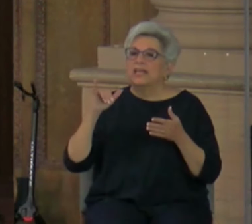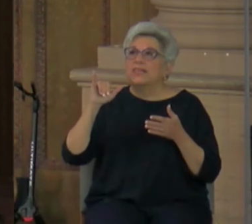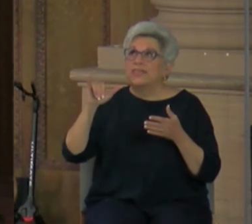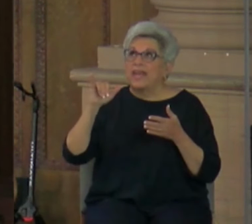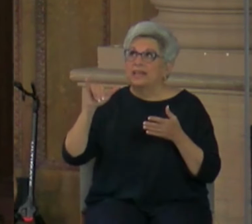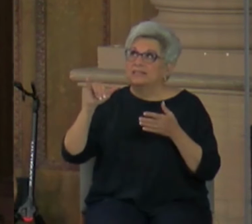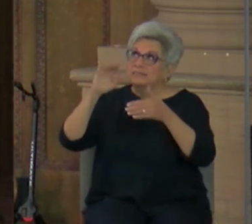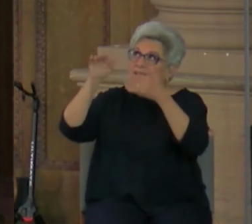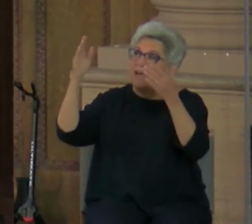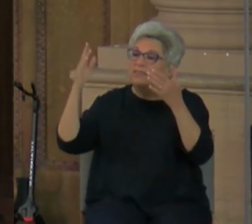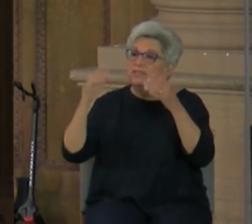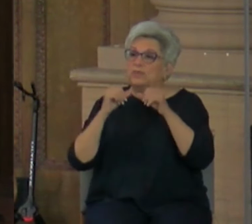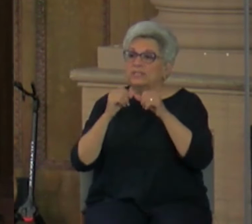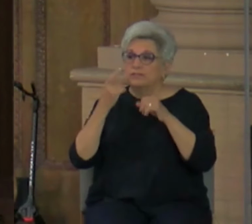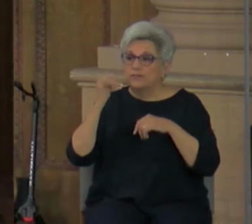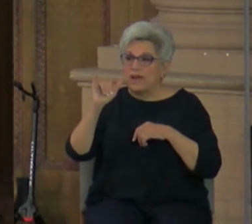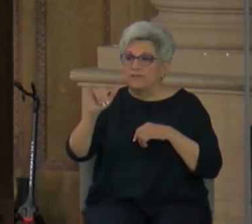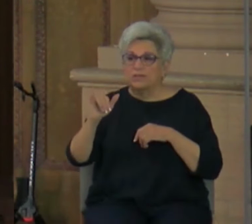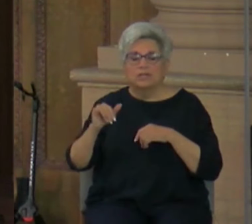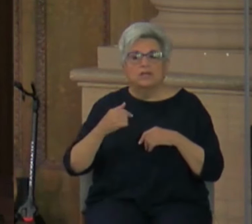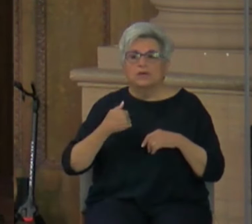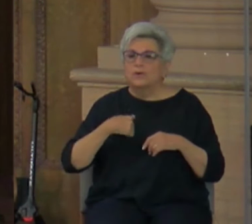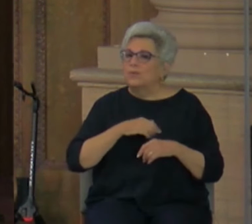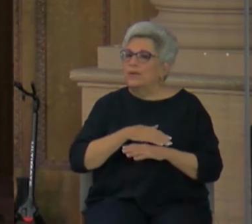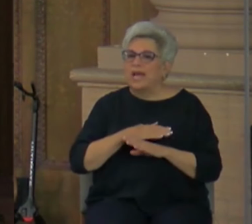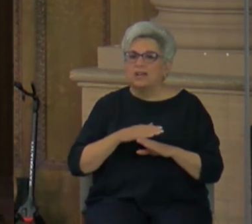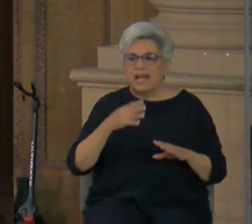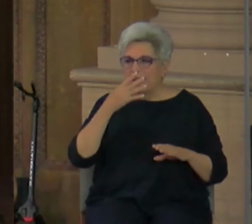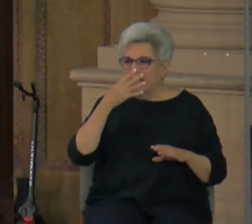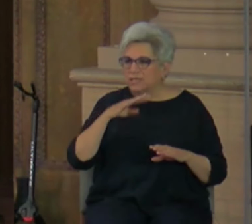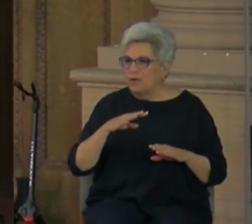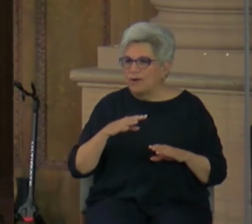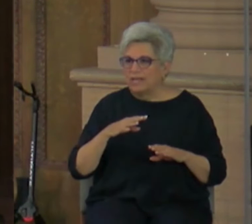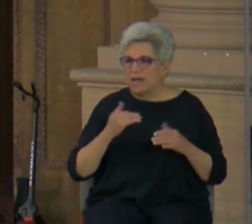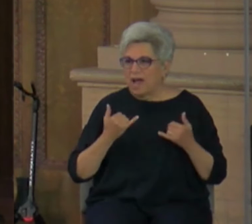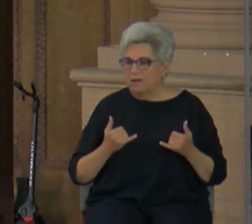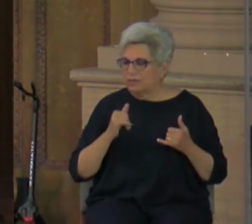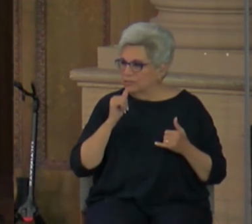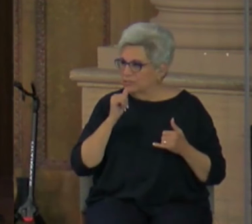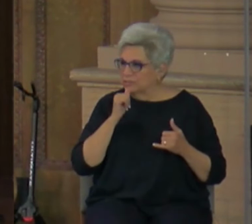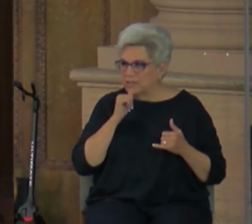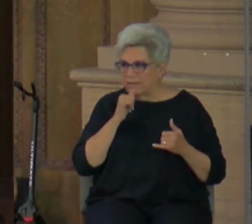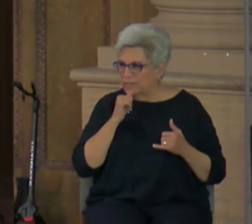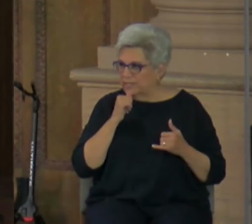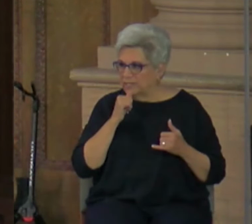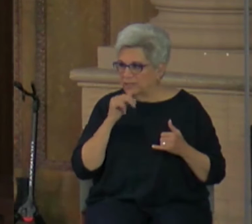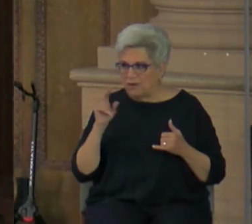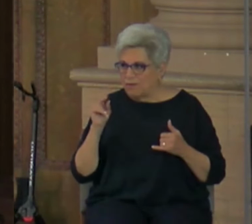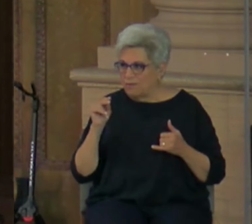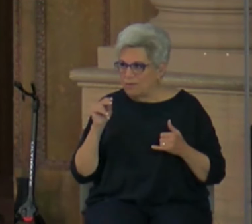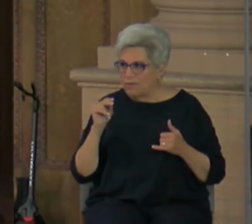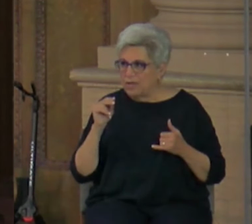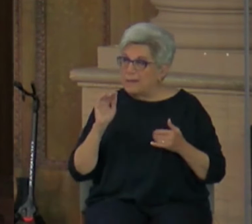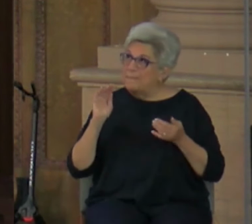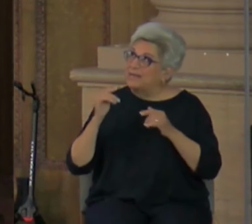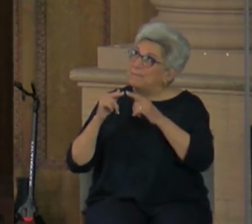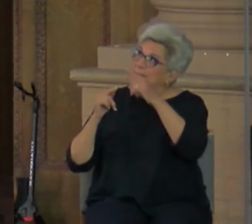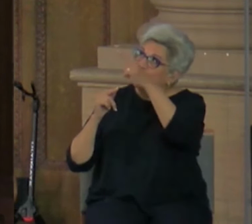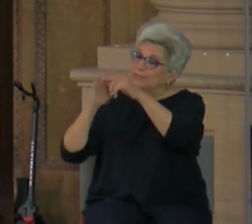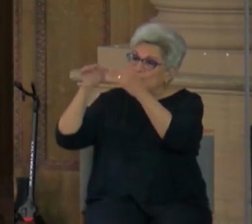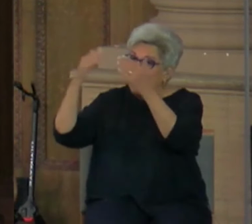we're not denying the horrible things that we experience or how horrible those things are. But relative to